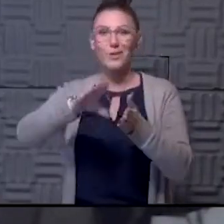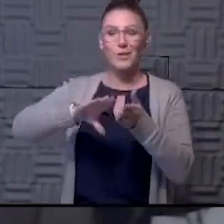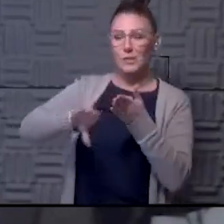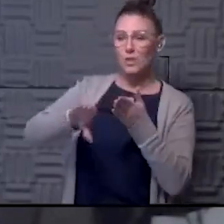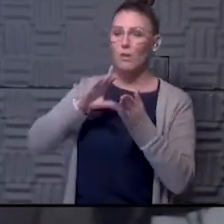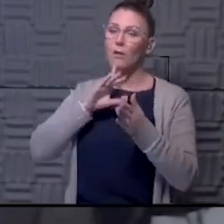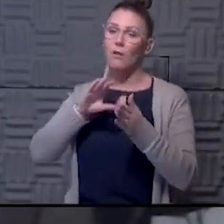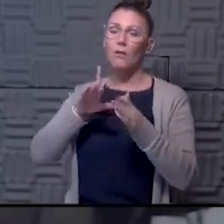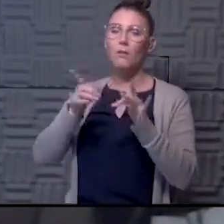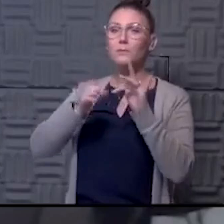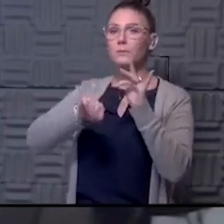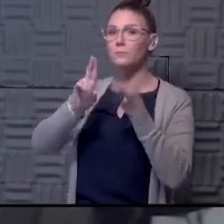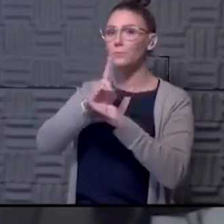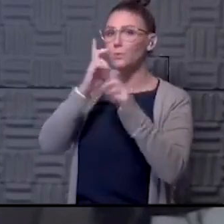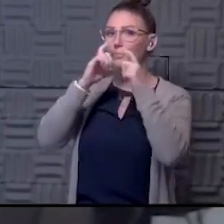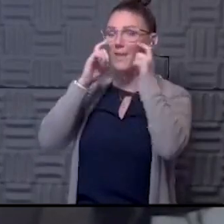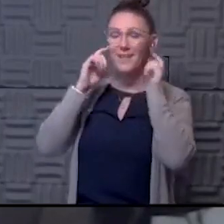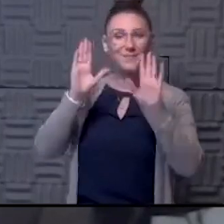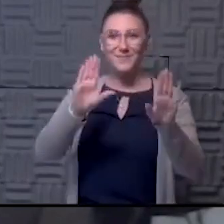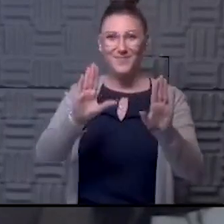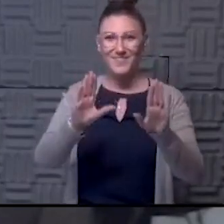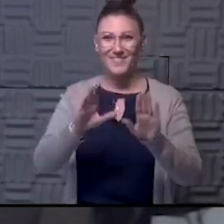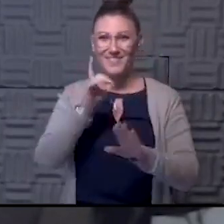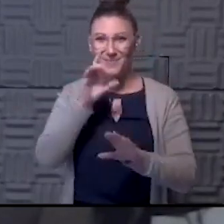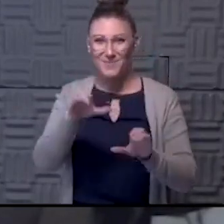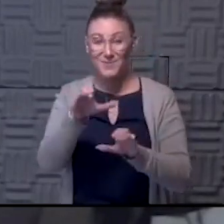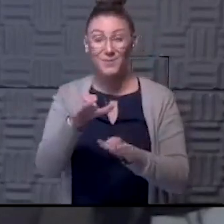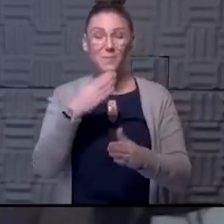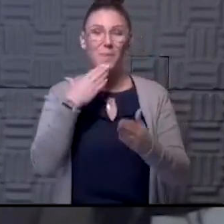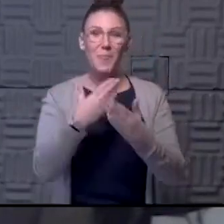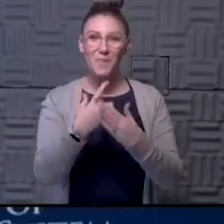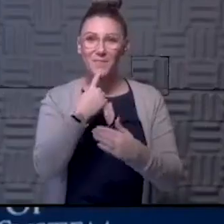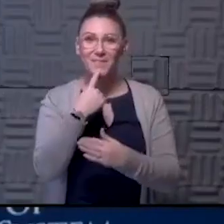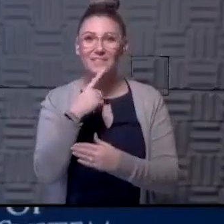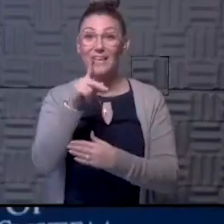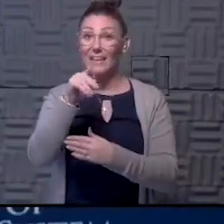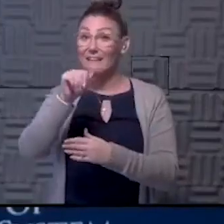skip a mask. All right. Well said. Kim Dixon.